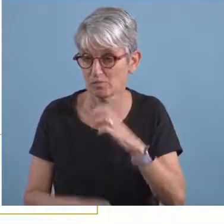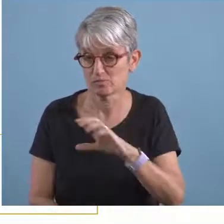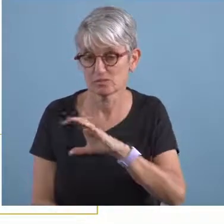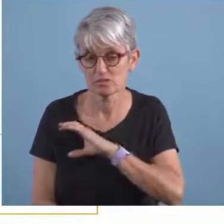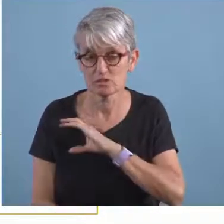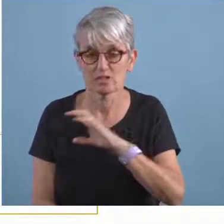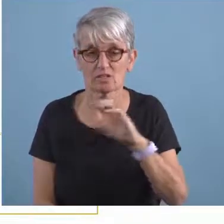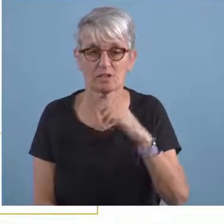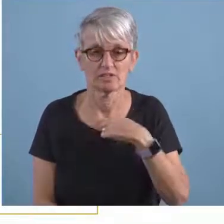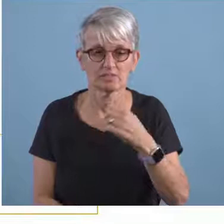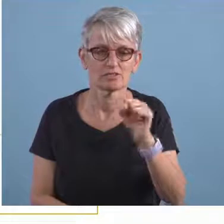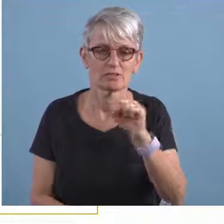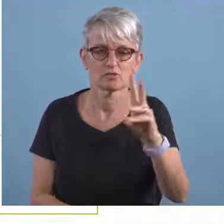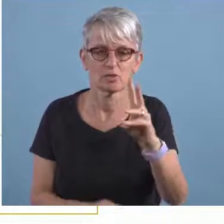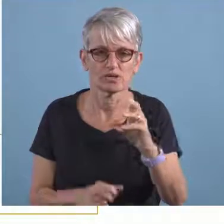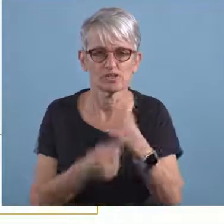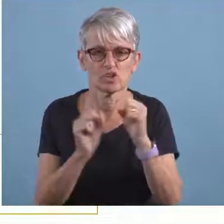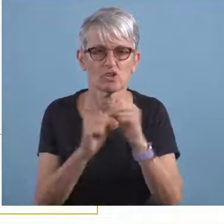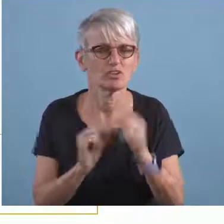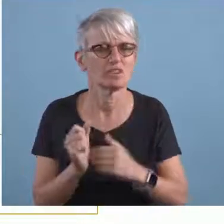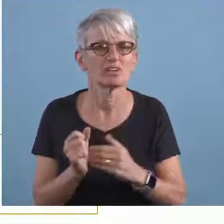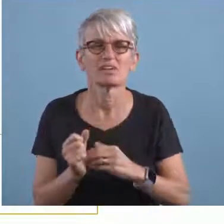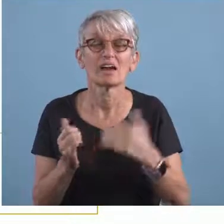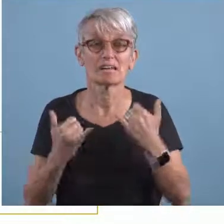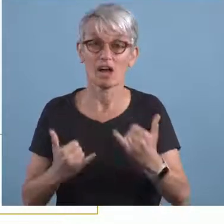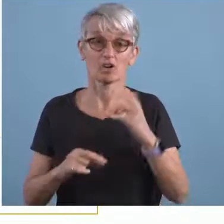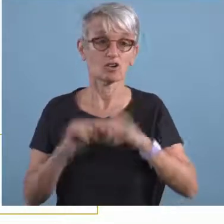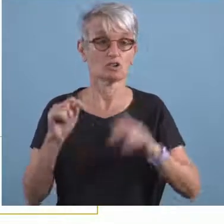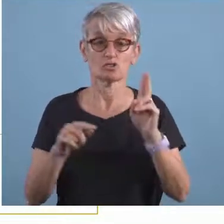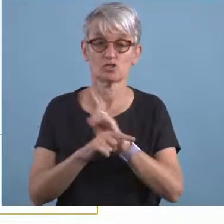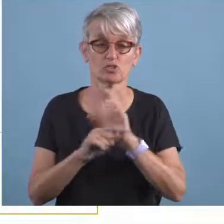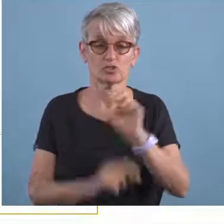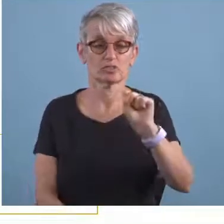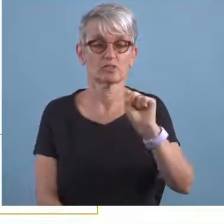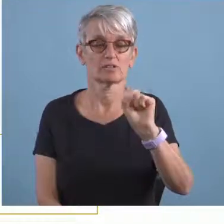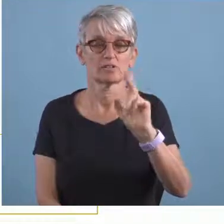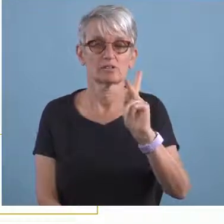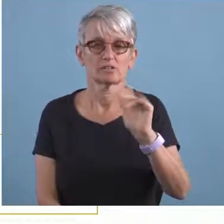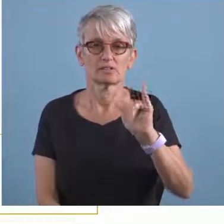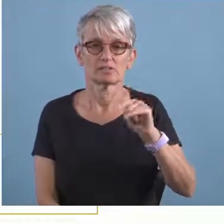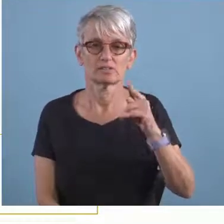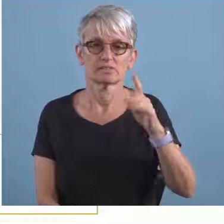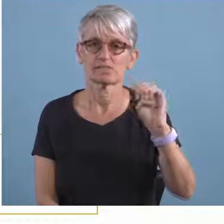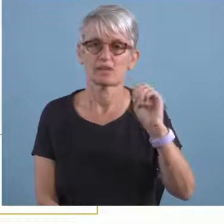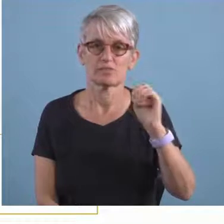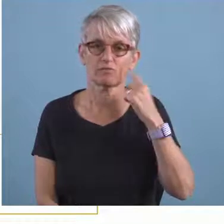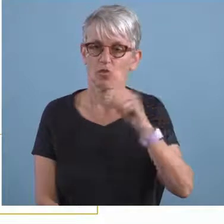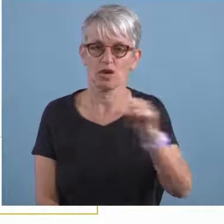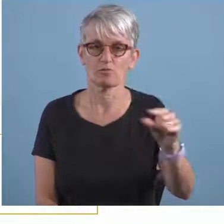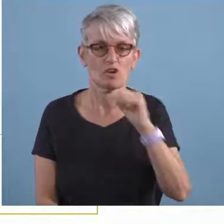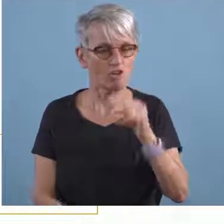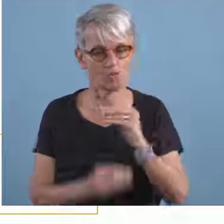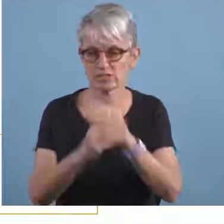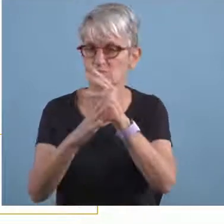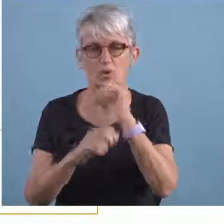software. For instance, right now we can't use Skype if we're a government agency. you can use it personally, but not for a telepractice